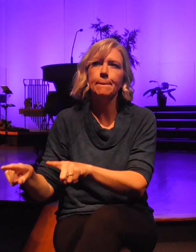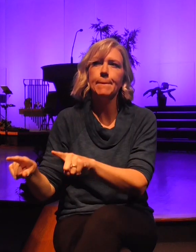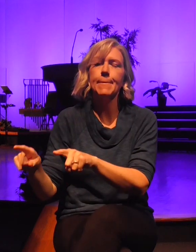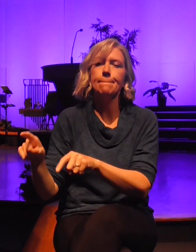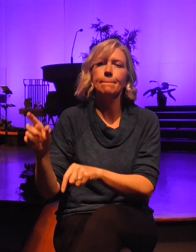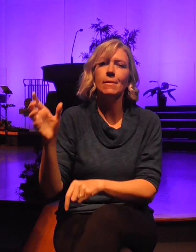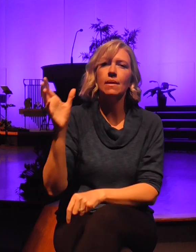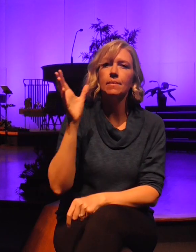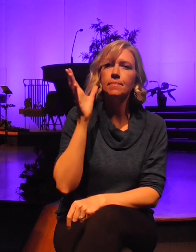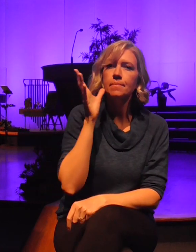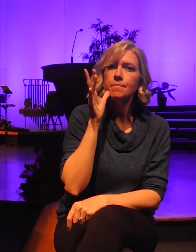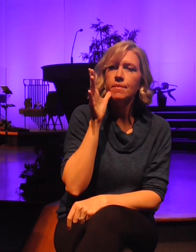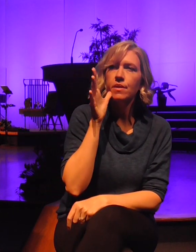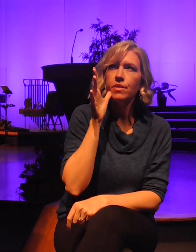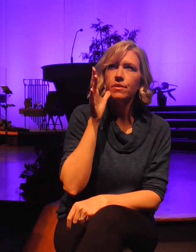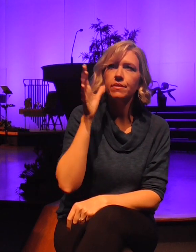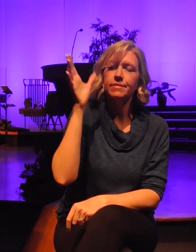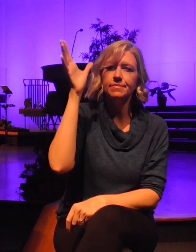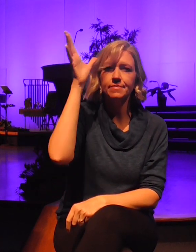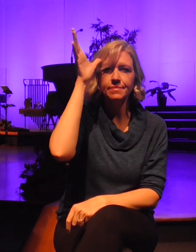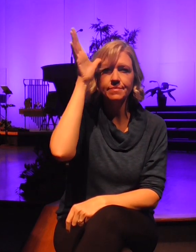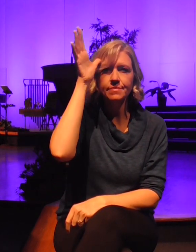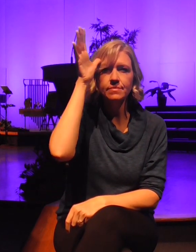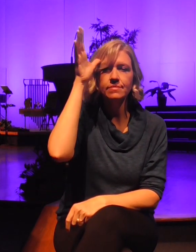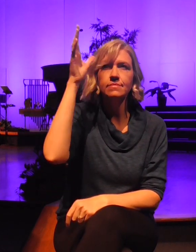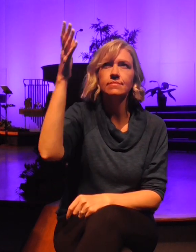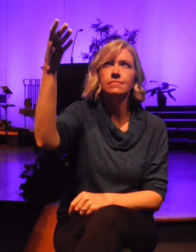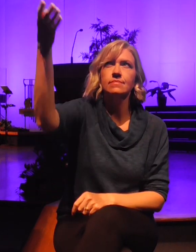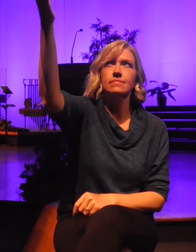on. Mother, Father, God,